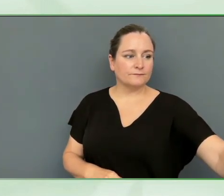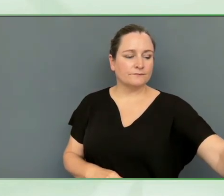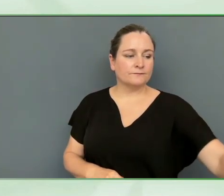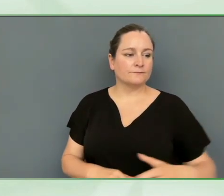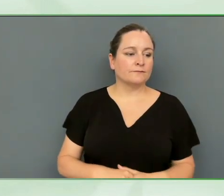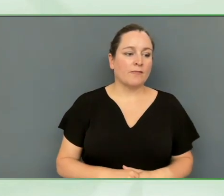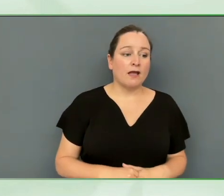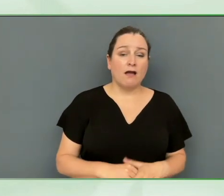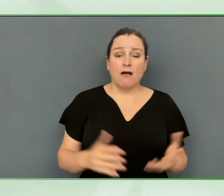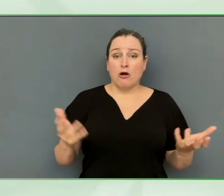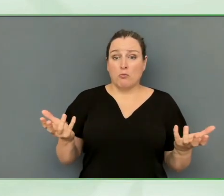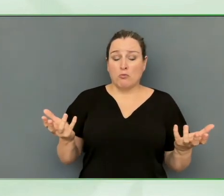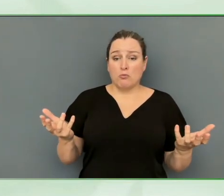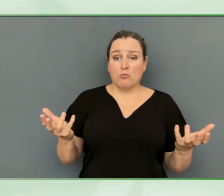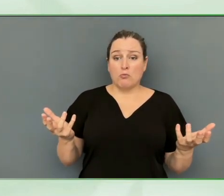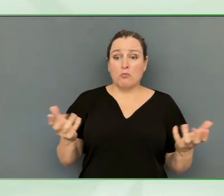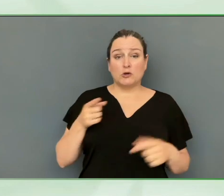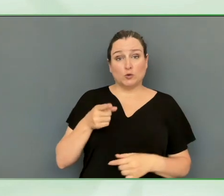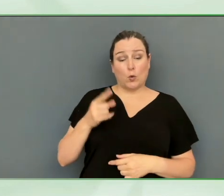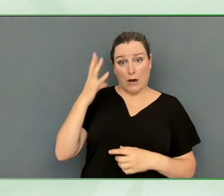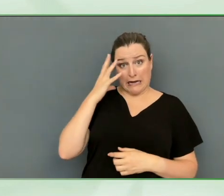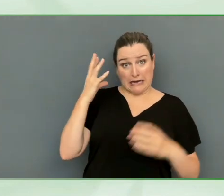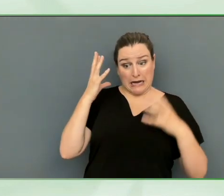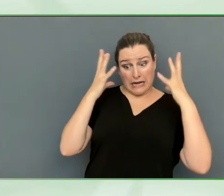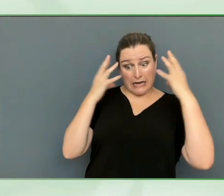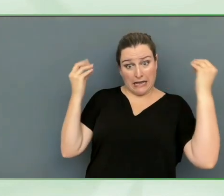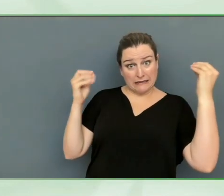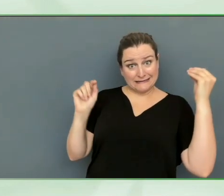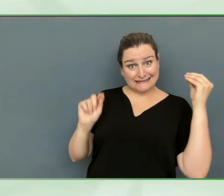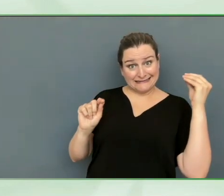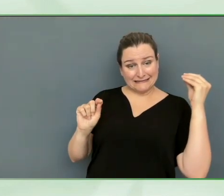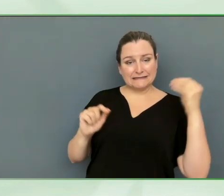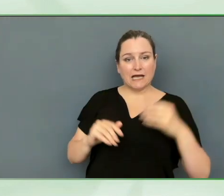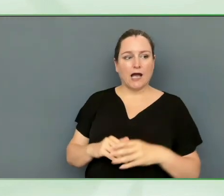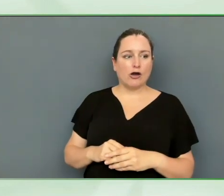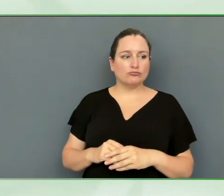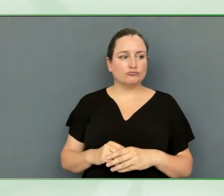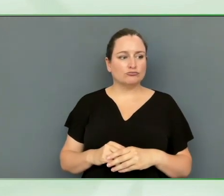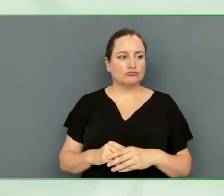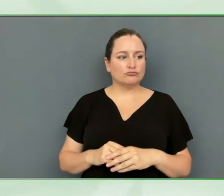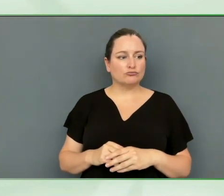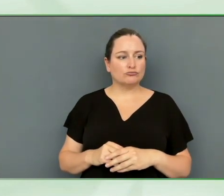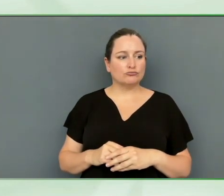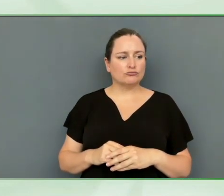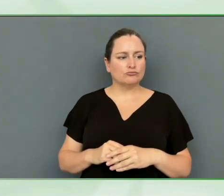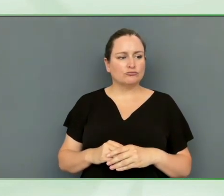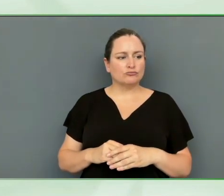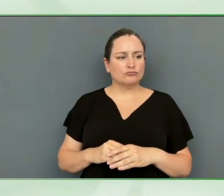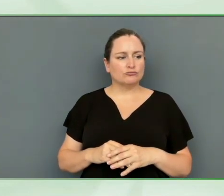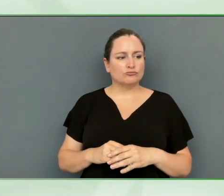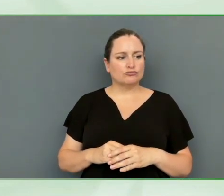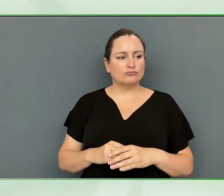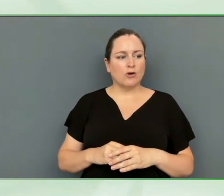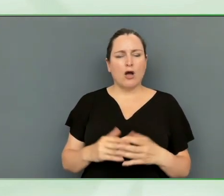you've seen, how does government, or how does the Netherlands government track if people